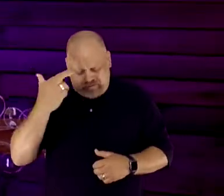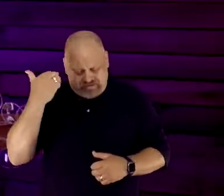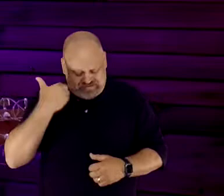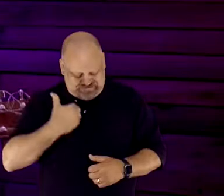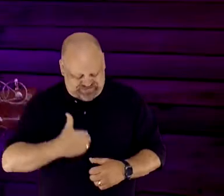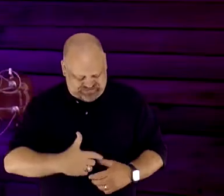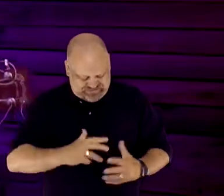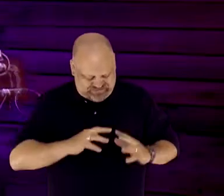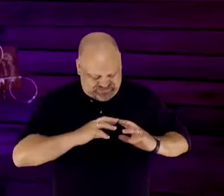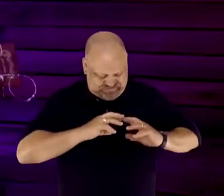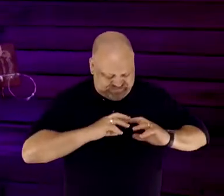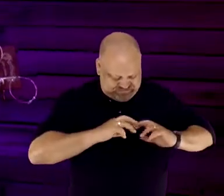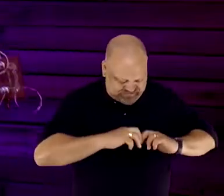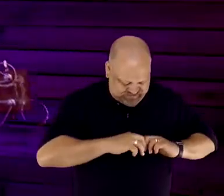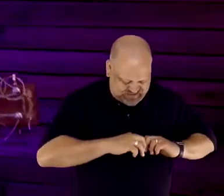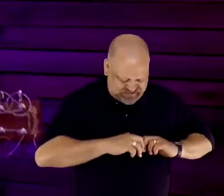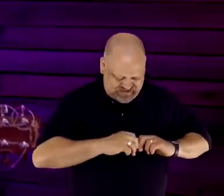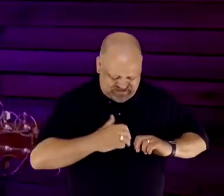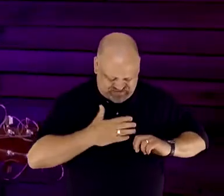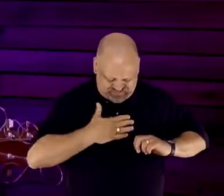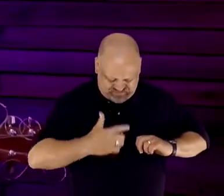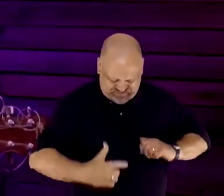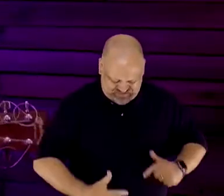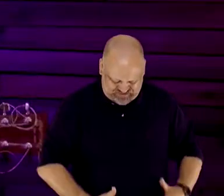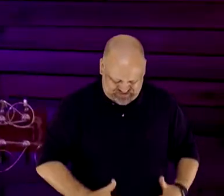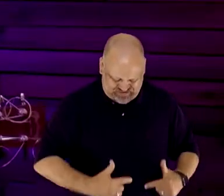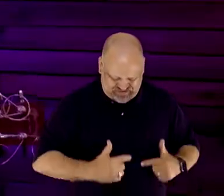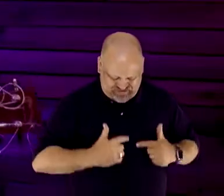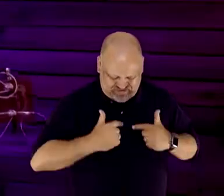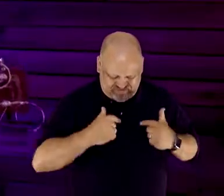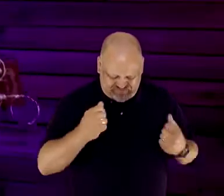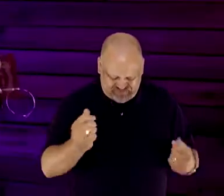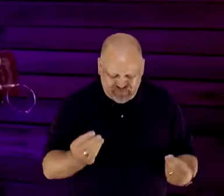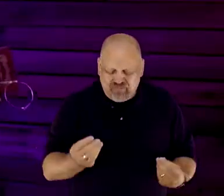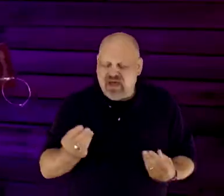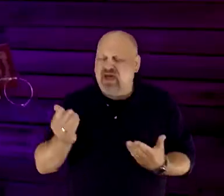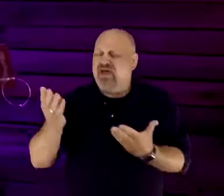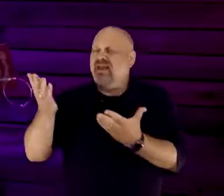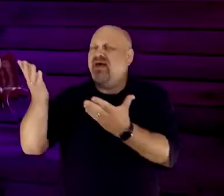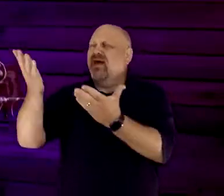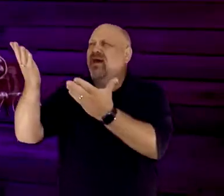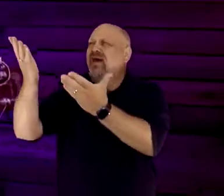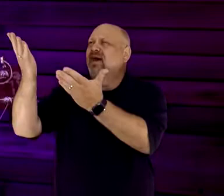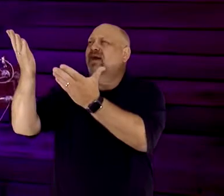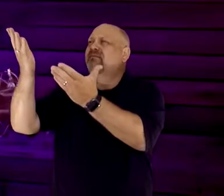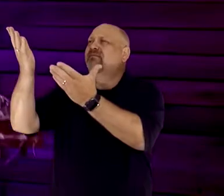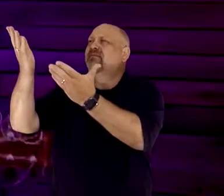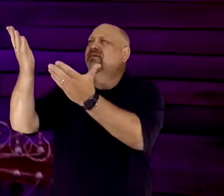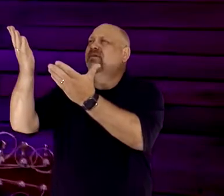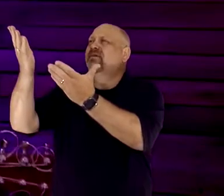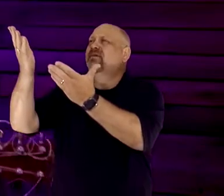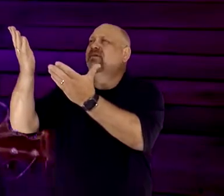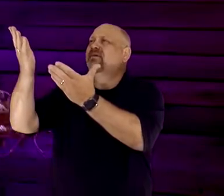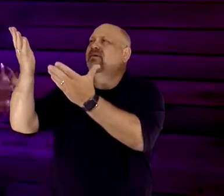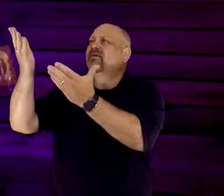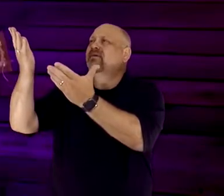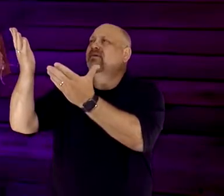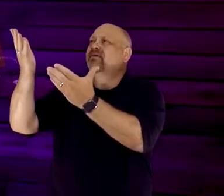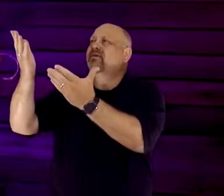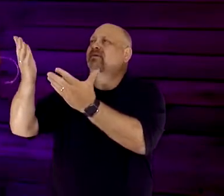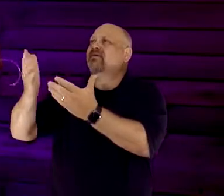I'm broken inside, and I give you my life.